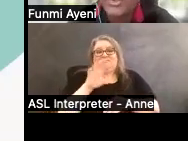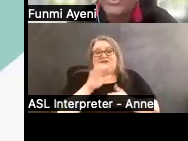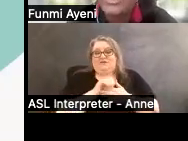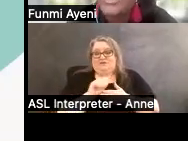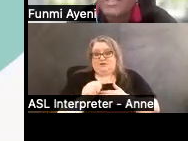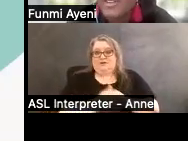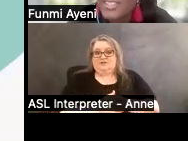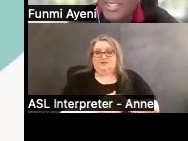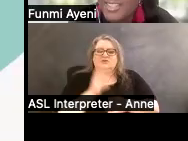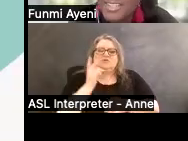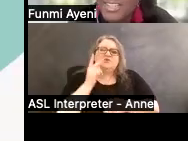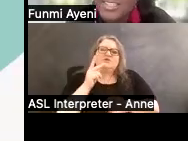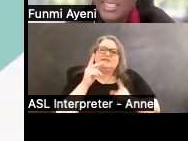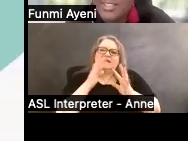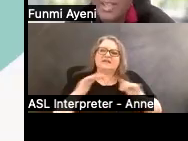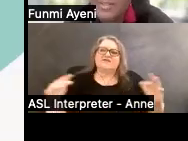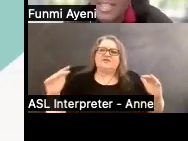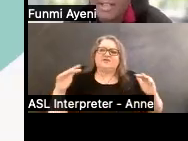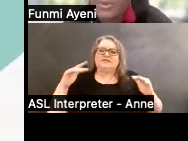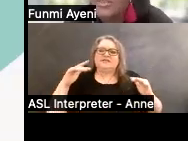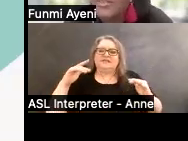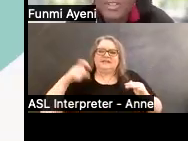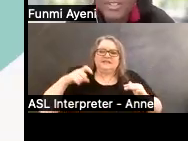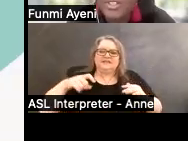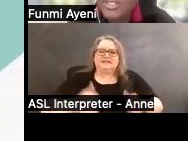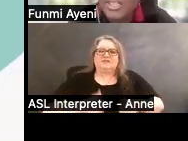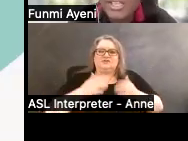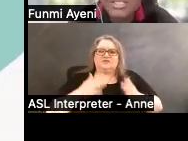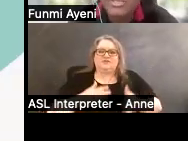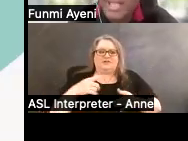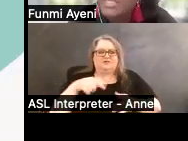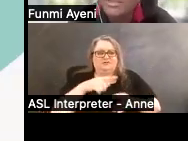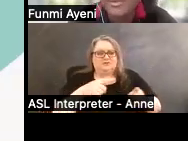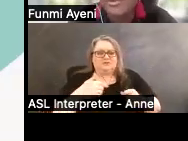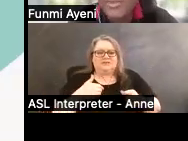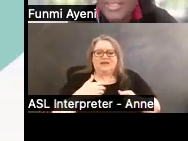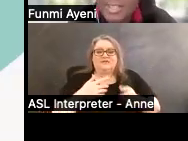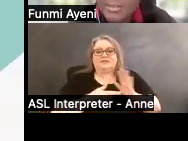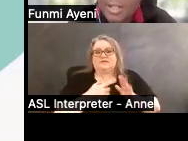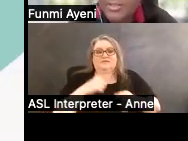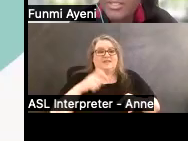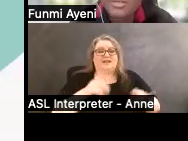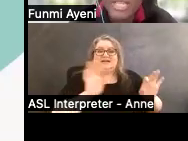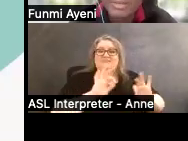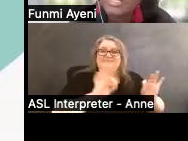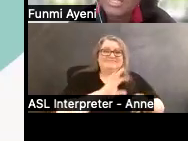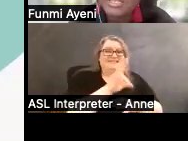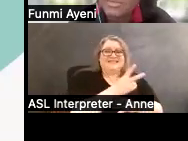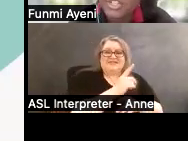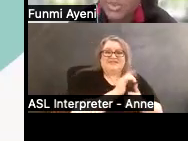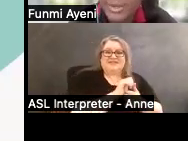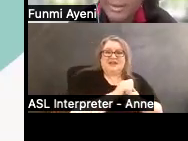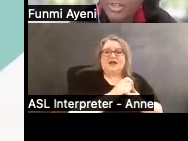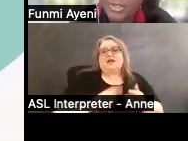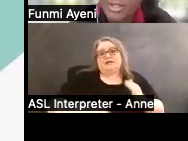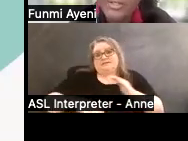see really the diversity in the needs that survivors have, where survivors just need sometimes as little as $7 and sometimes they need as